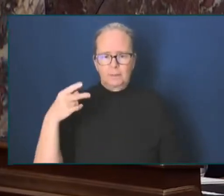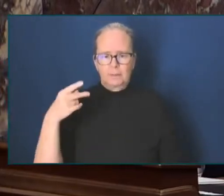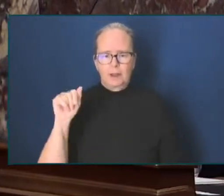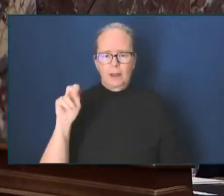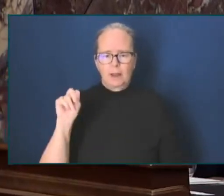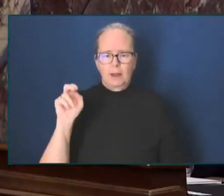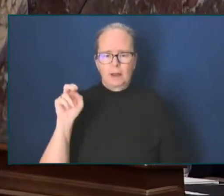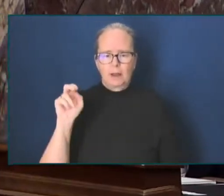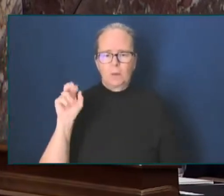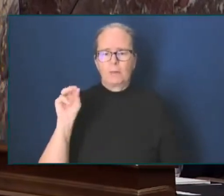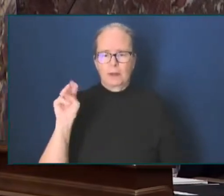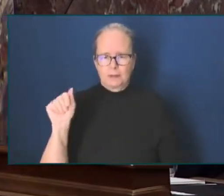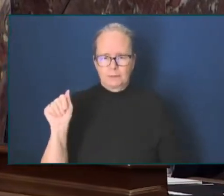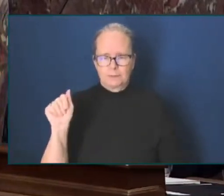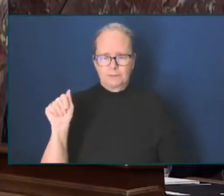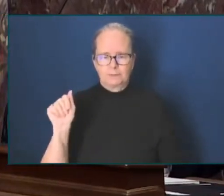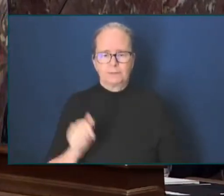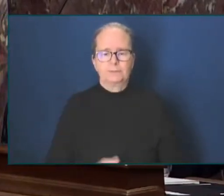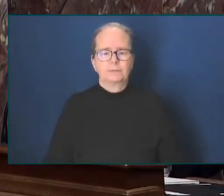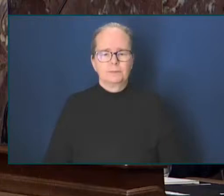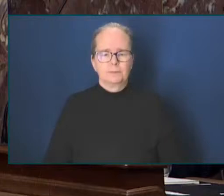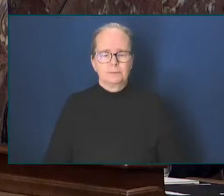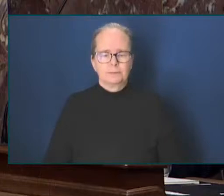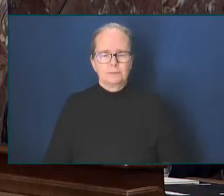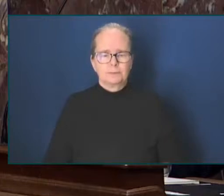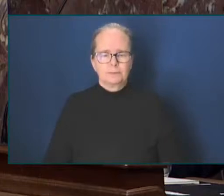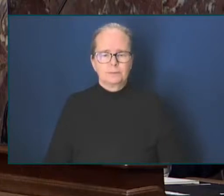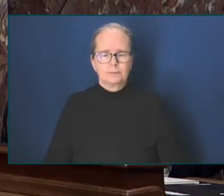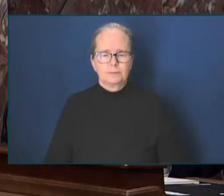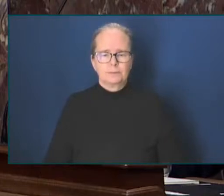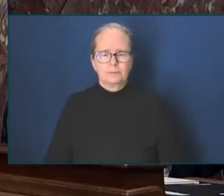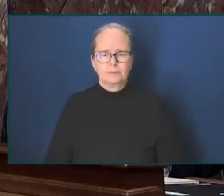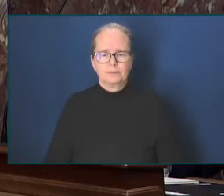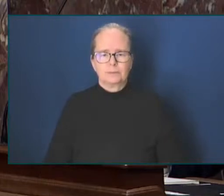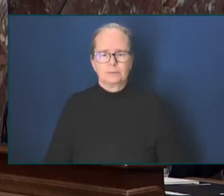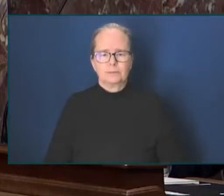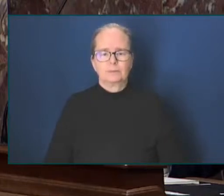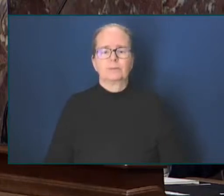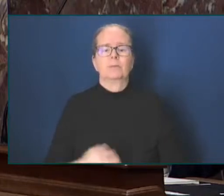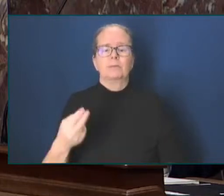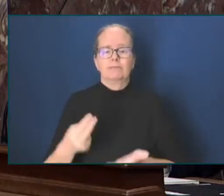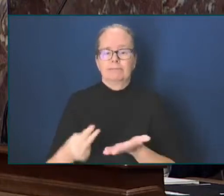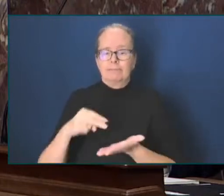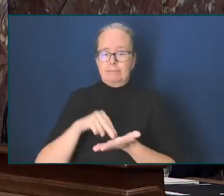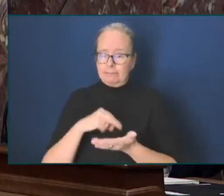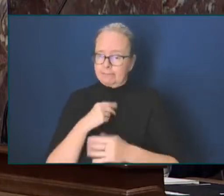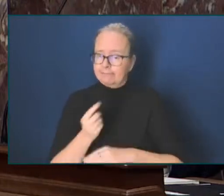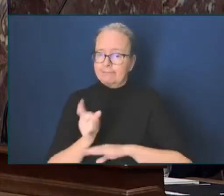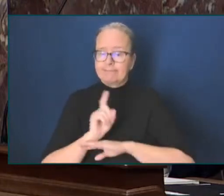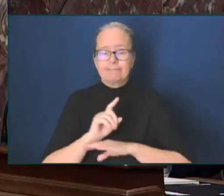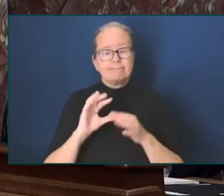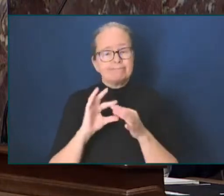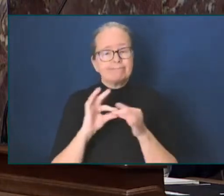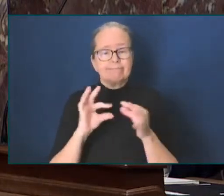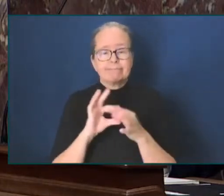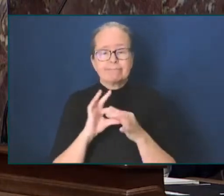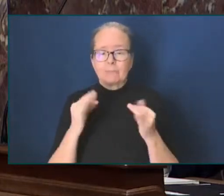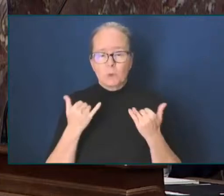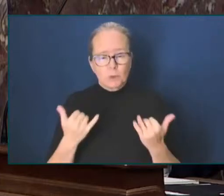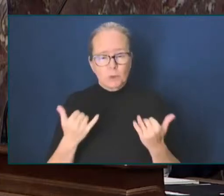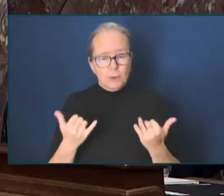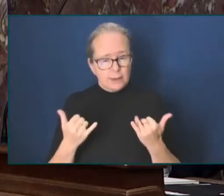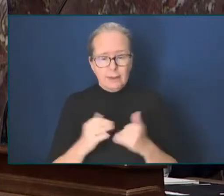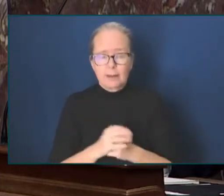Thank you, Mr. Speaker. As I rise in the House today, I'm often amazed at the times that we can all